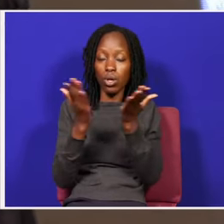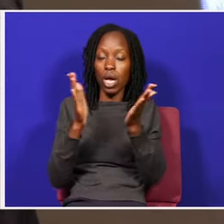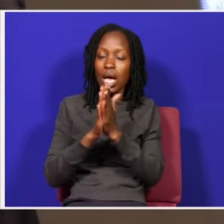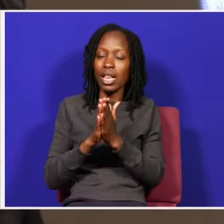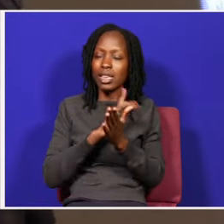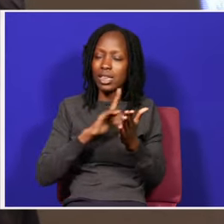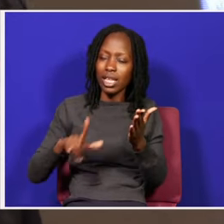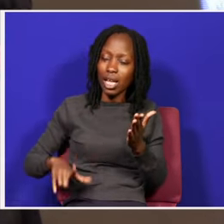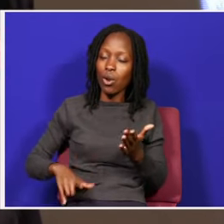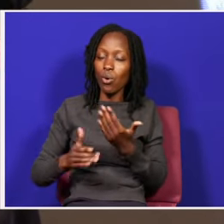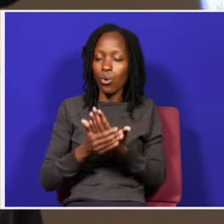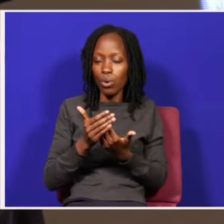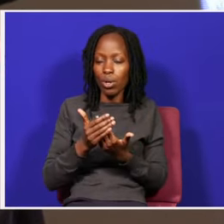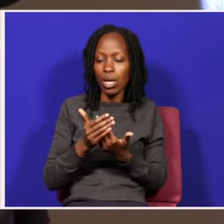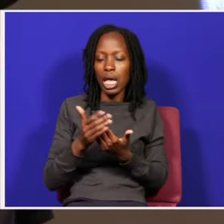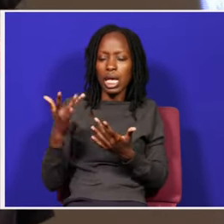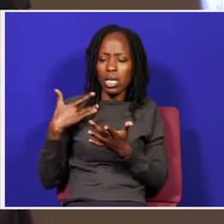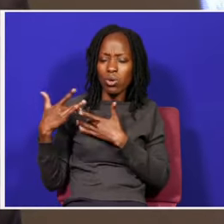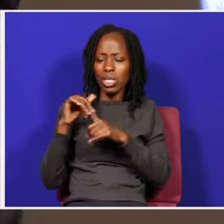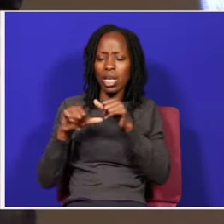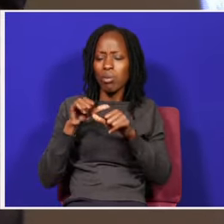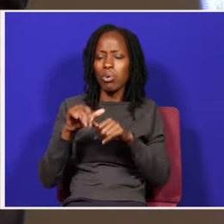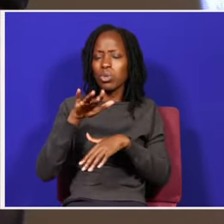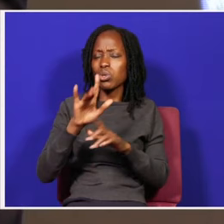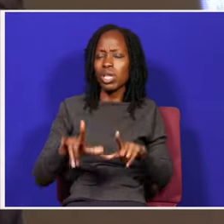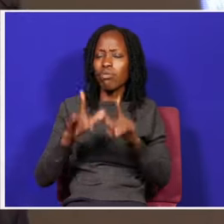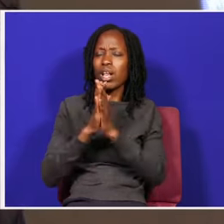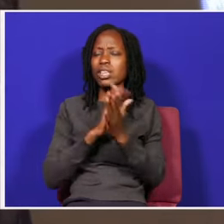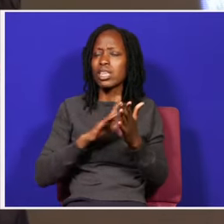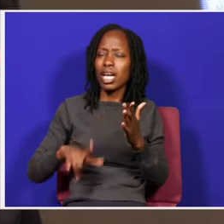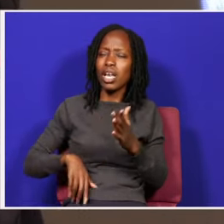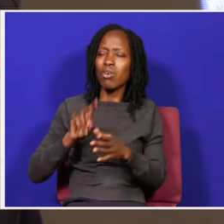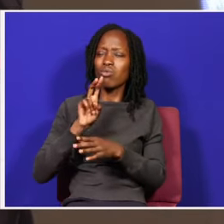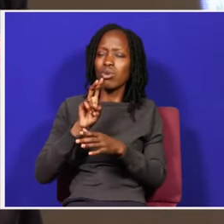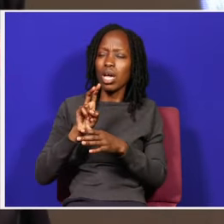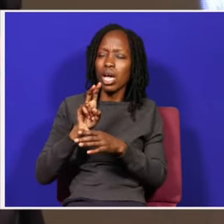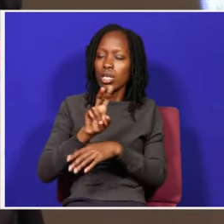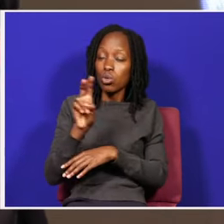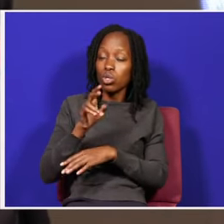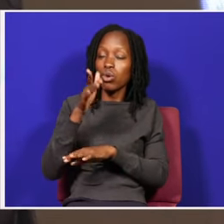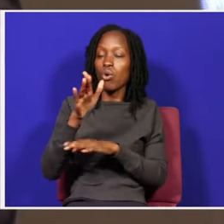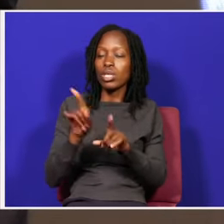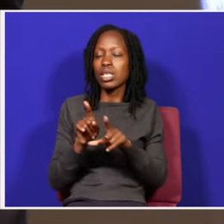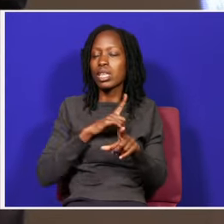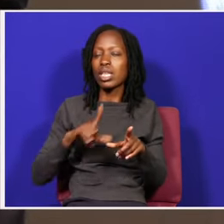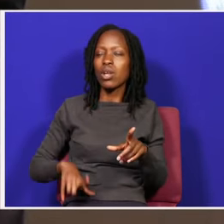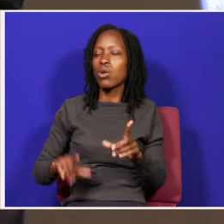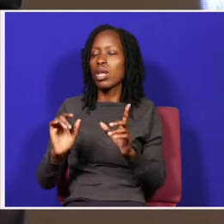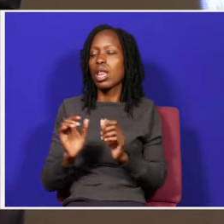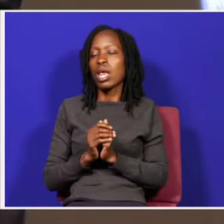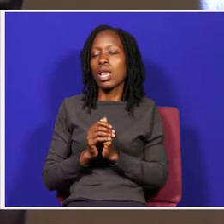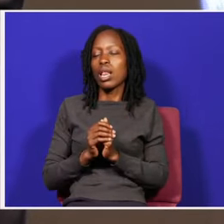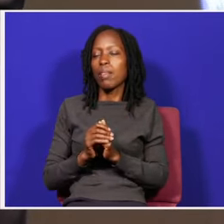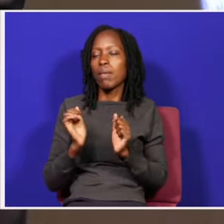God cares about what you're going through and God is watching over you and he will not let you go through this situation for